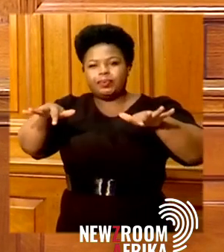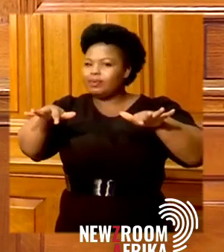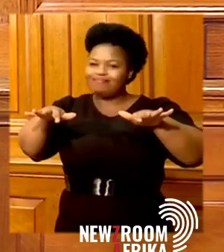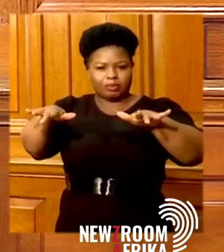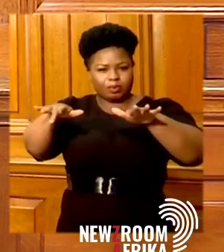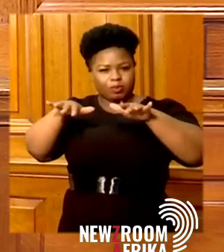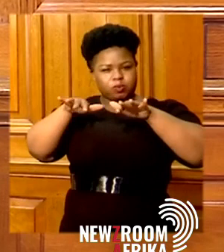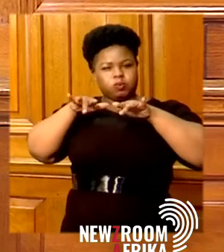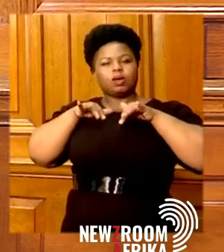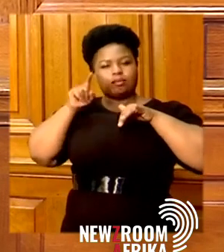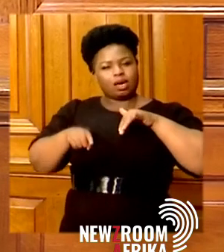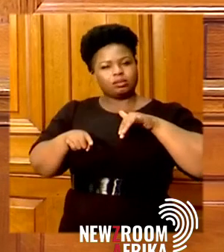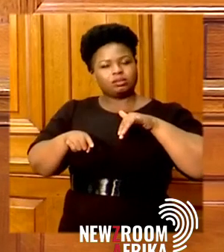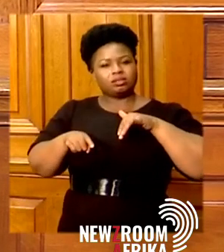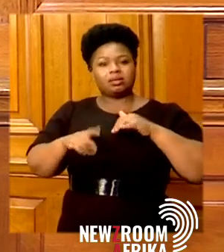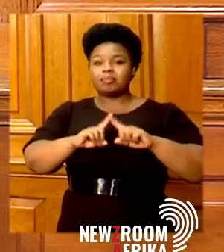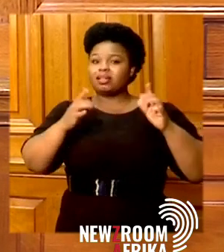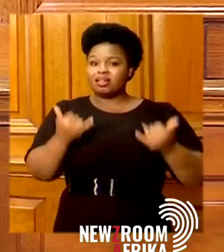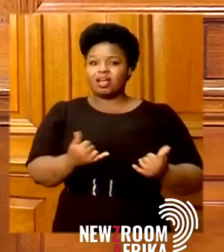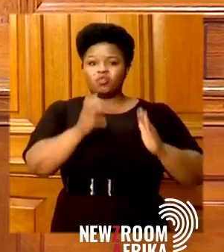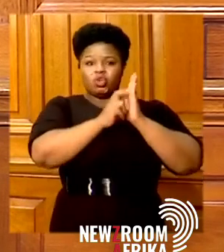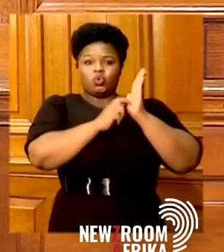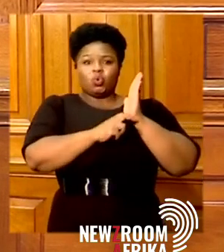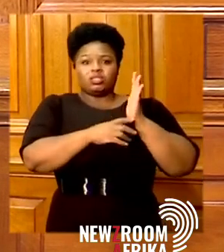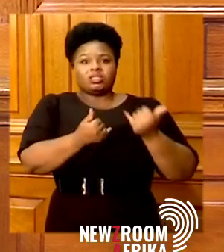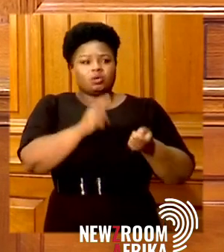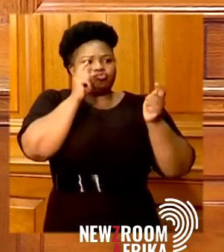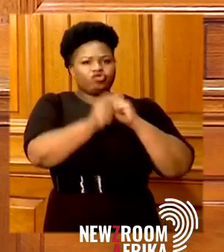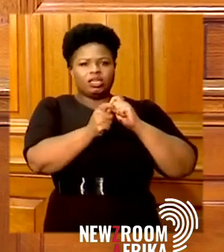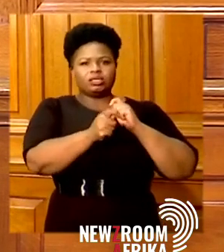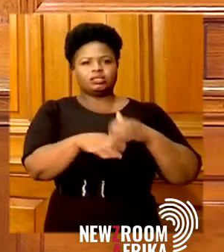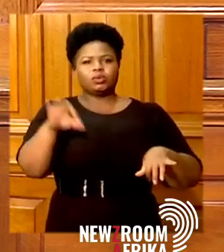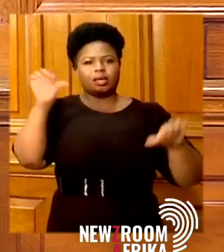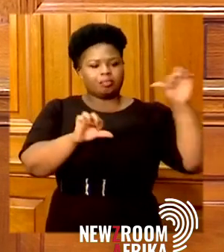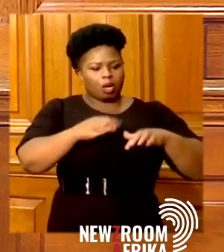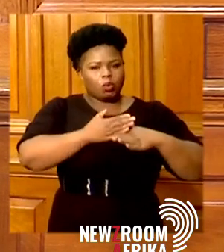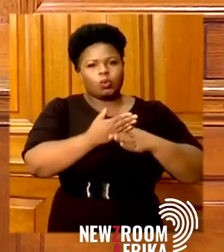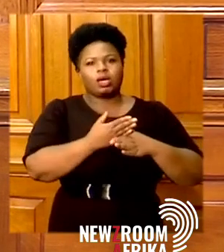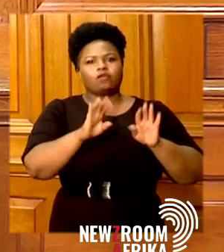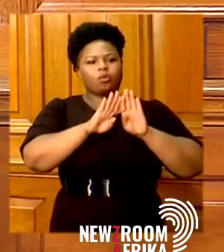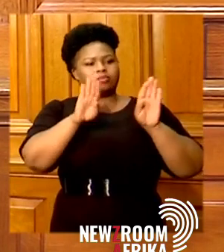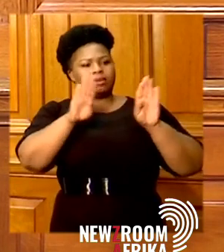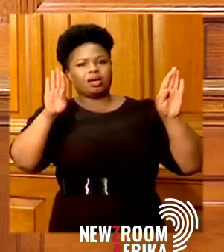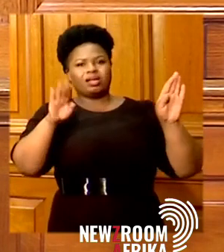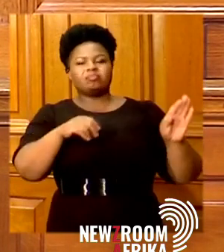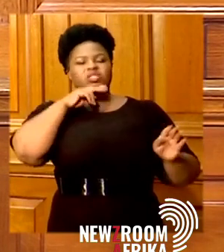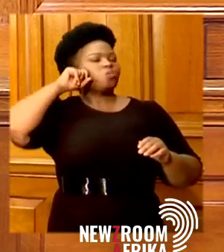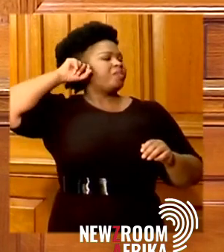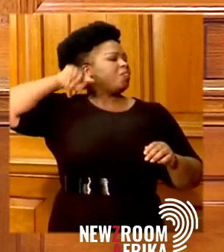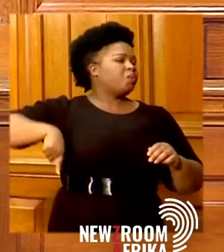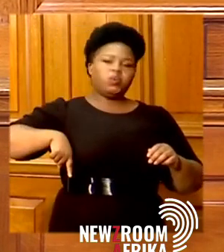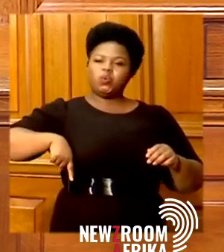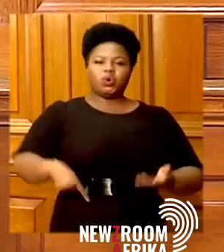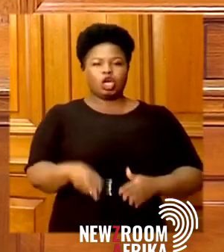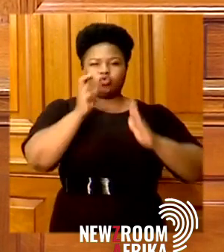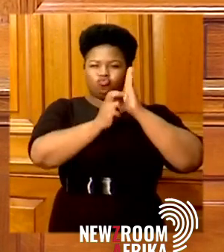others, the easing of restrictions should not be viewed as a reason to abandon the precautions that we need